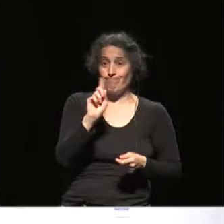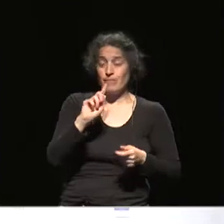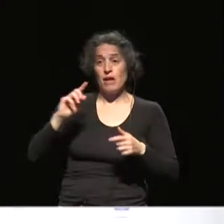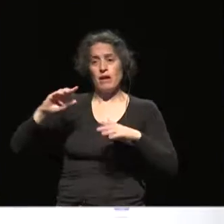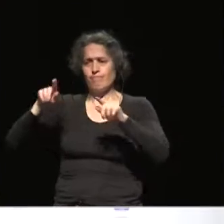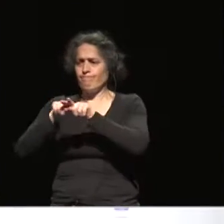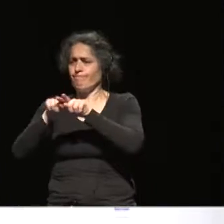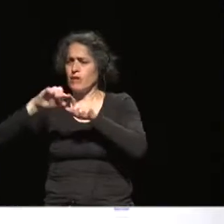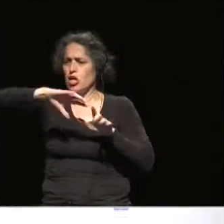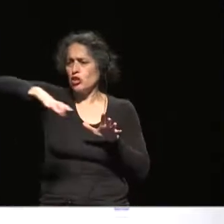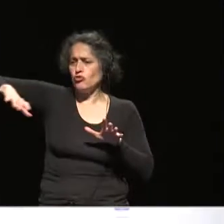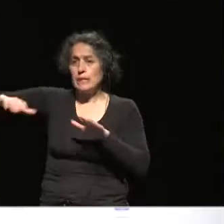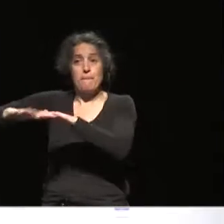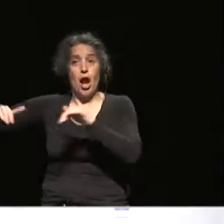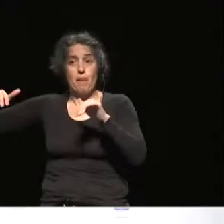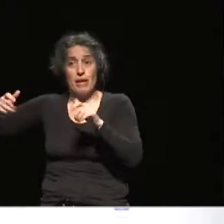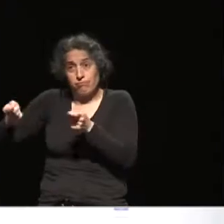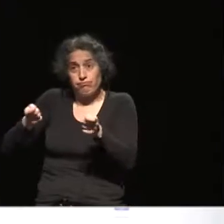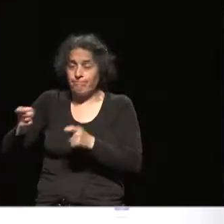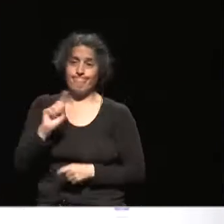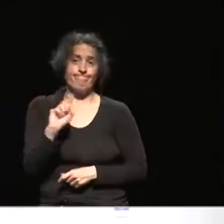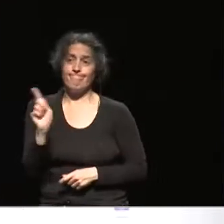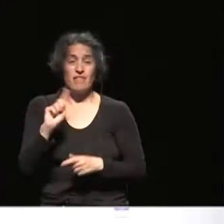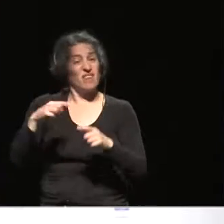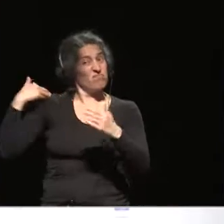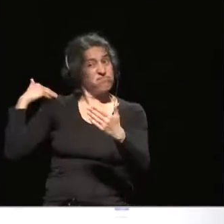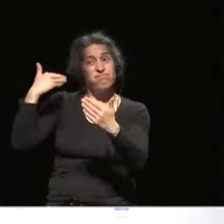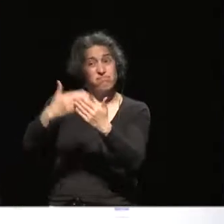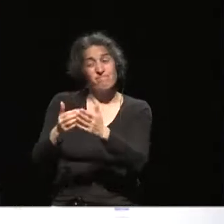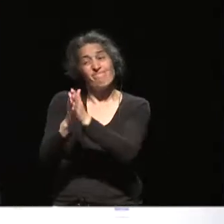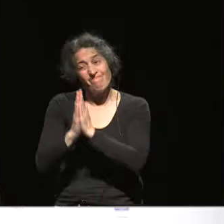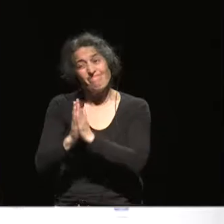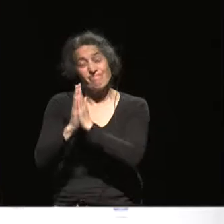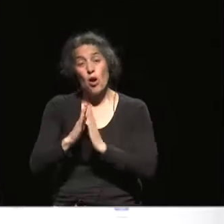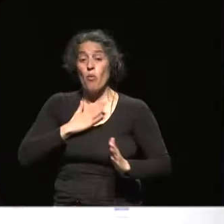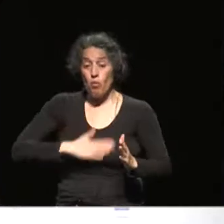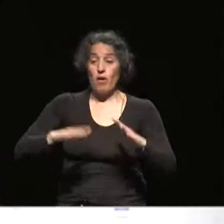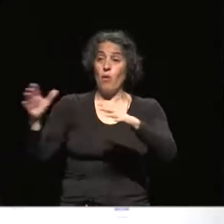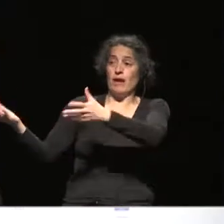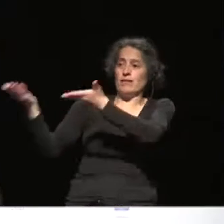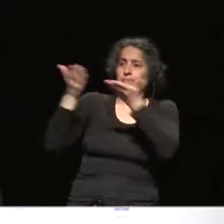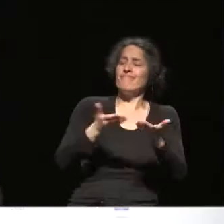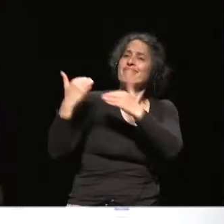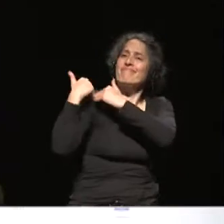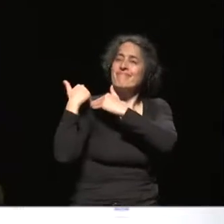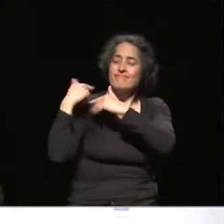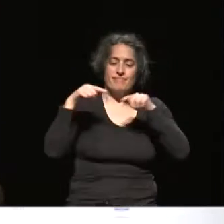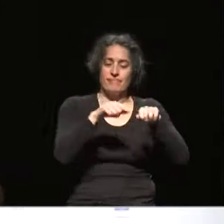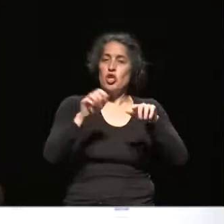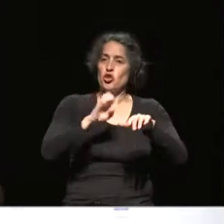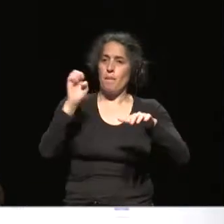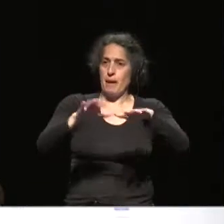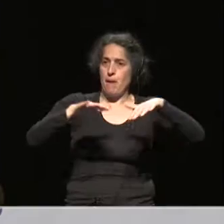for the budgetization of the European Development Fund. For decades we've been doing this. Of course, we can